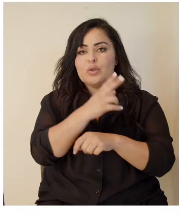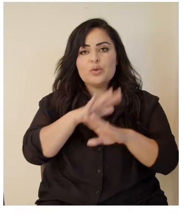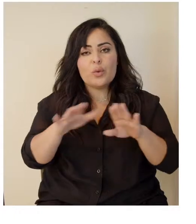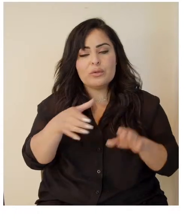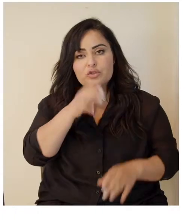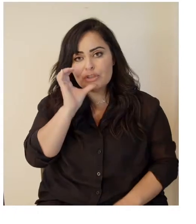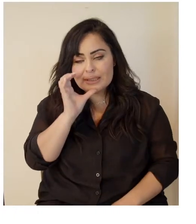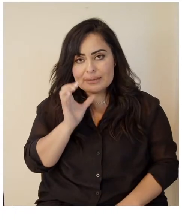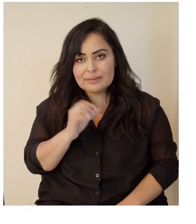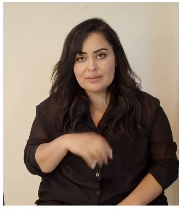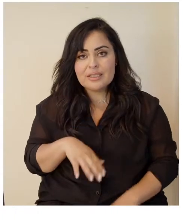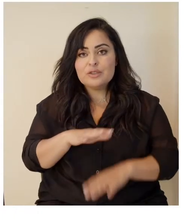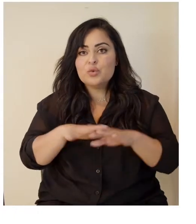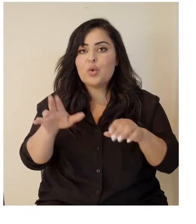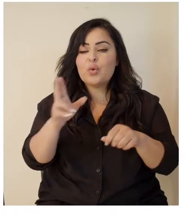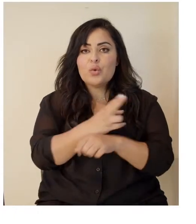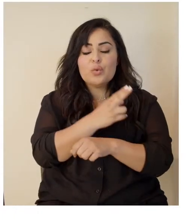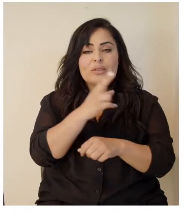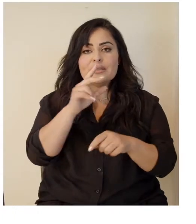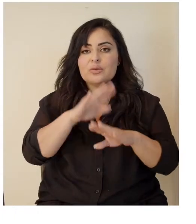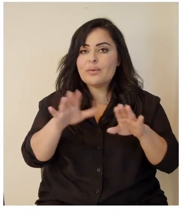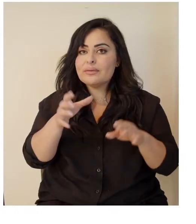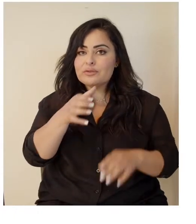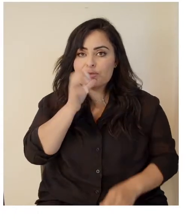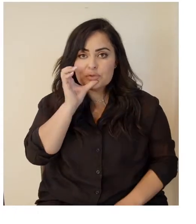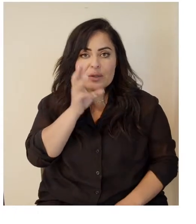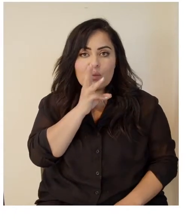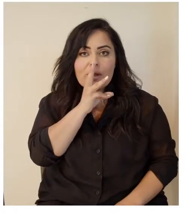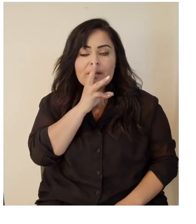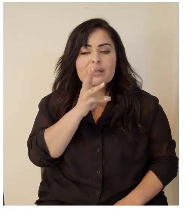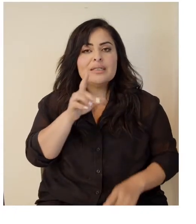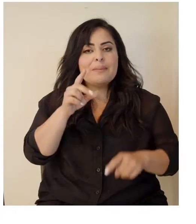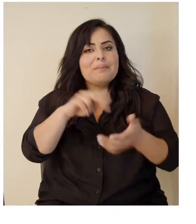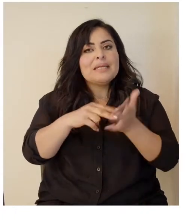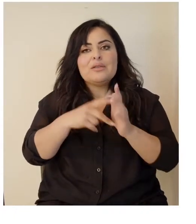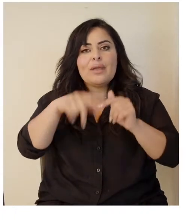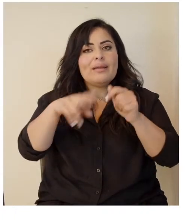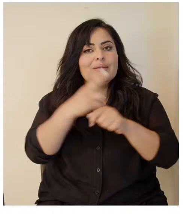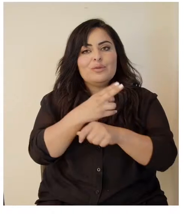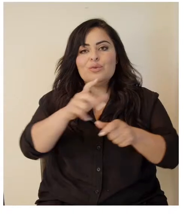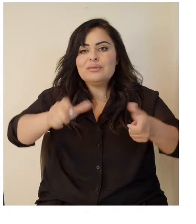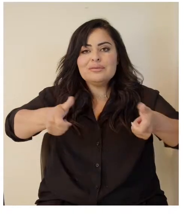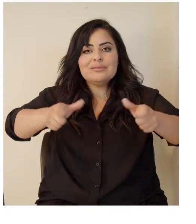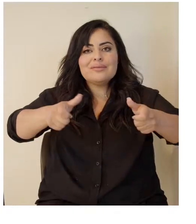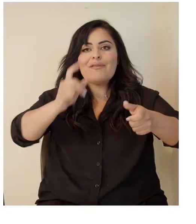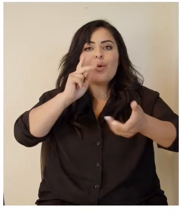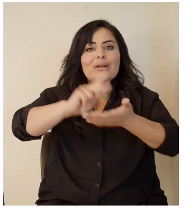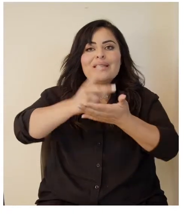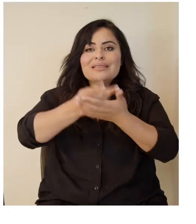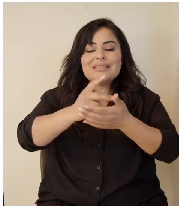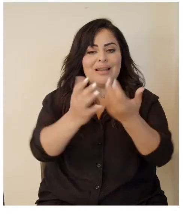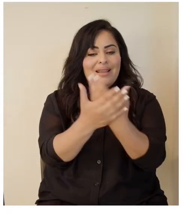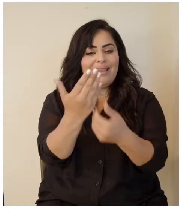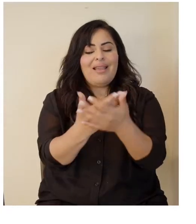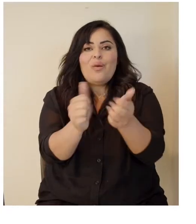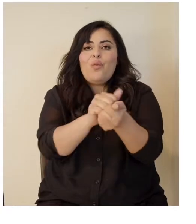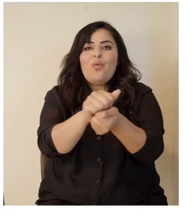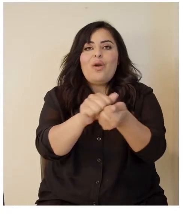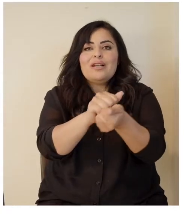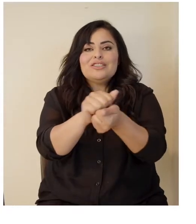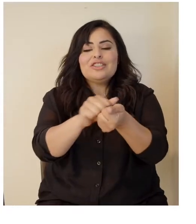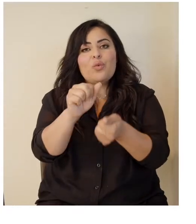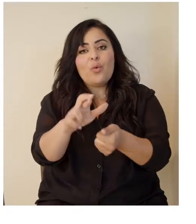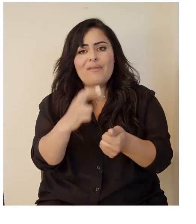For do not use, do not drink orders, residents should not use the tap water for drinking, cooking, hand washing, and even not for